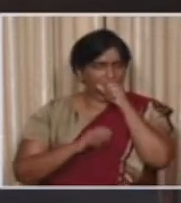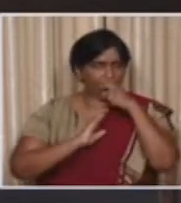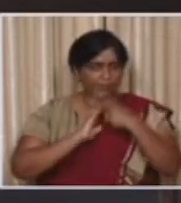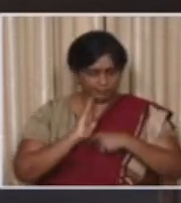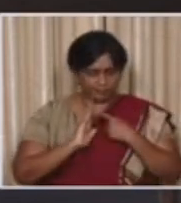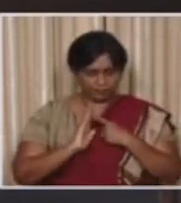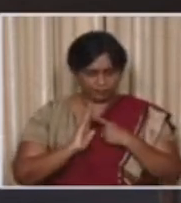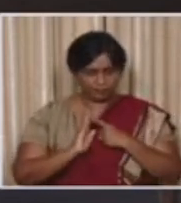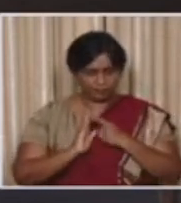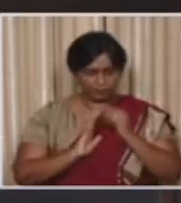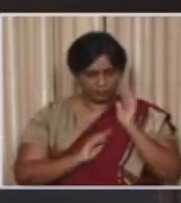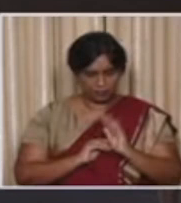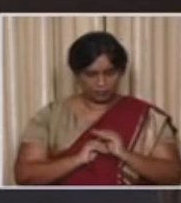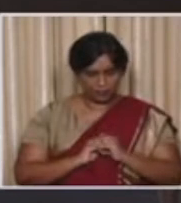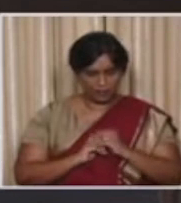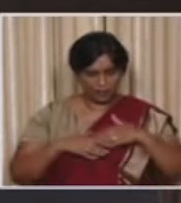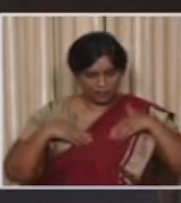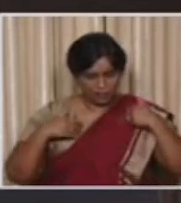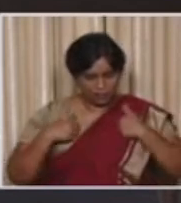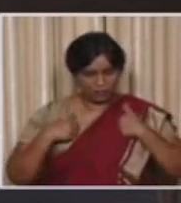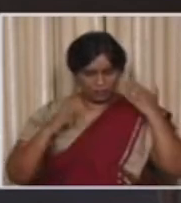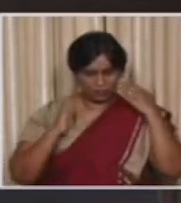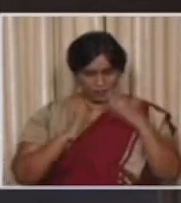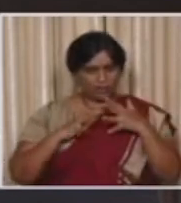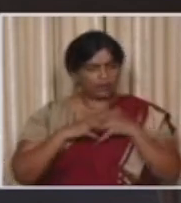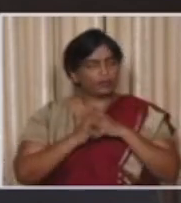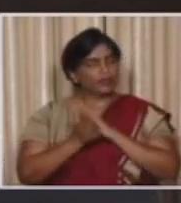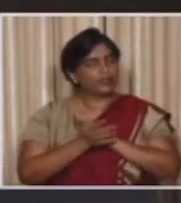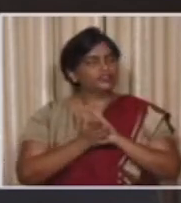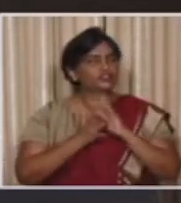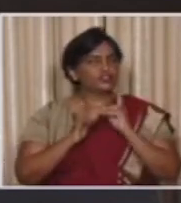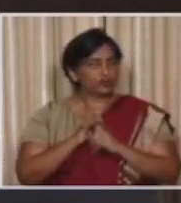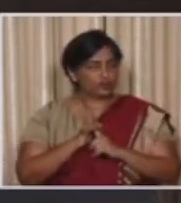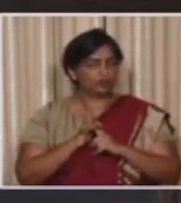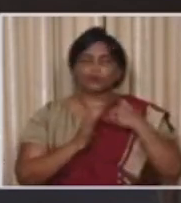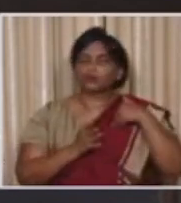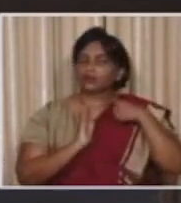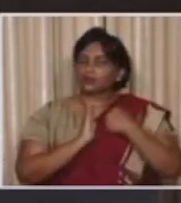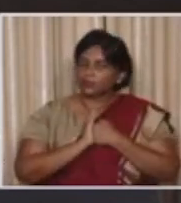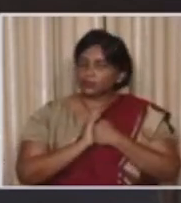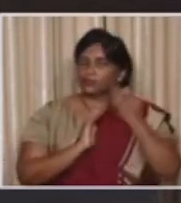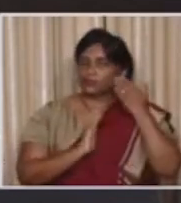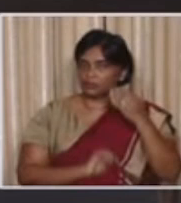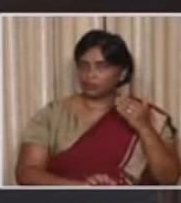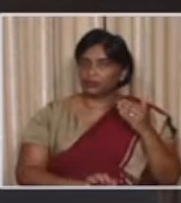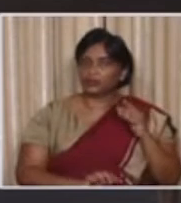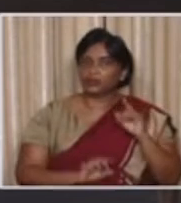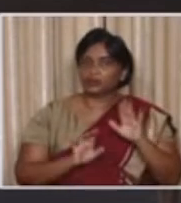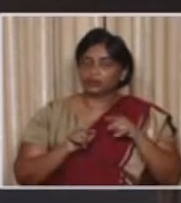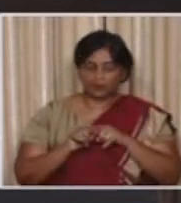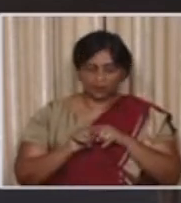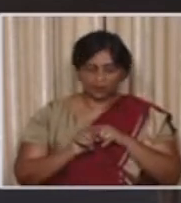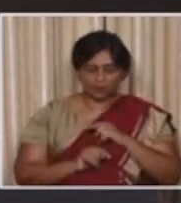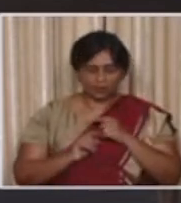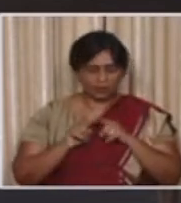were further honored at the WHO regional committee. The country received the 3 WHO continued